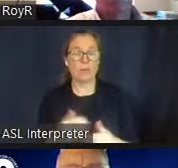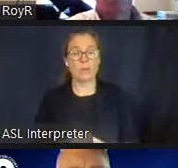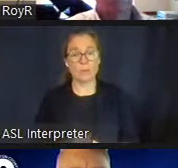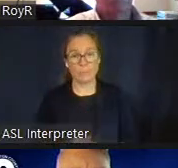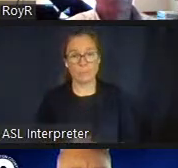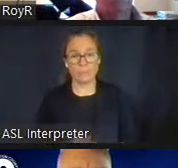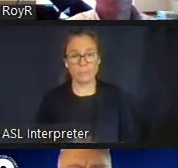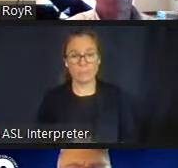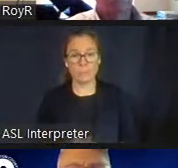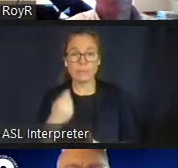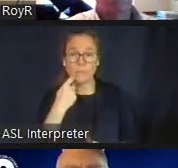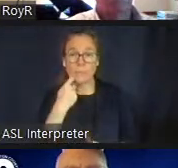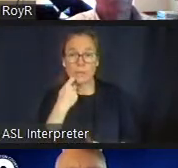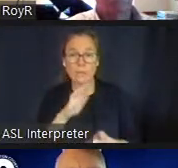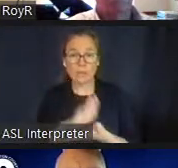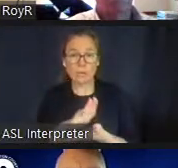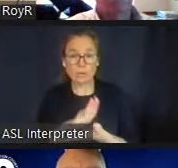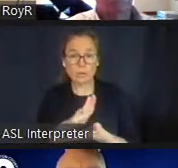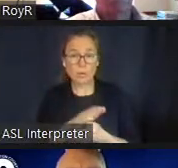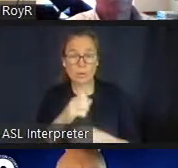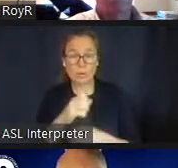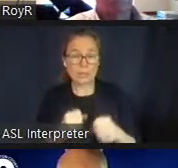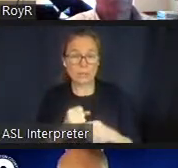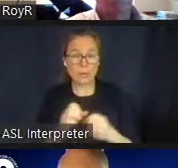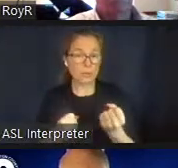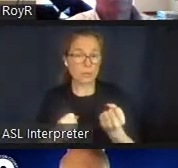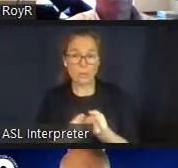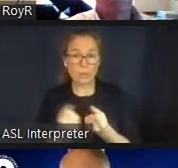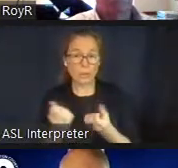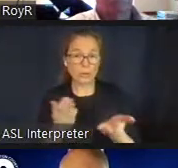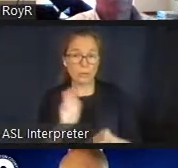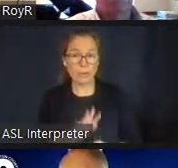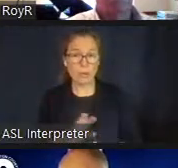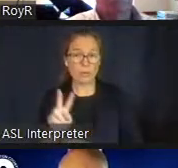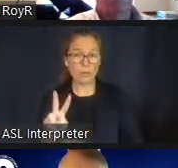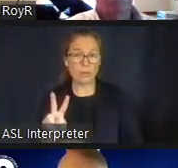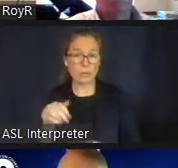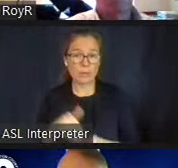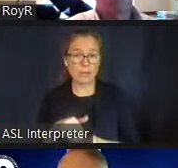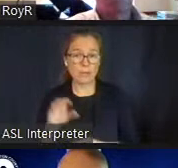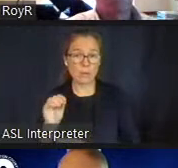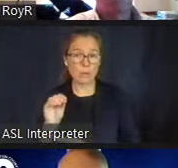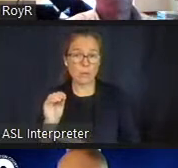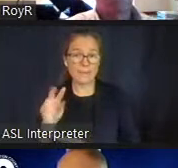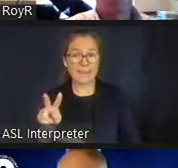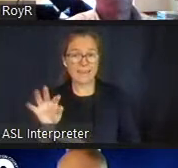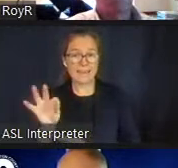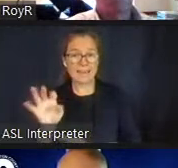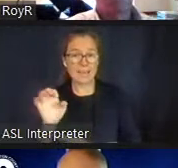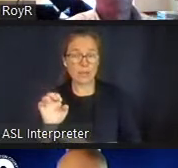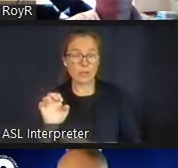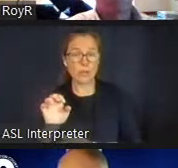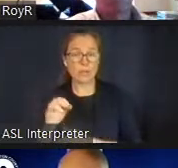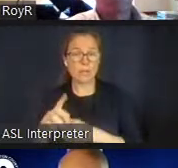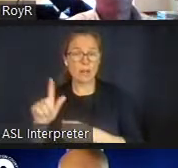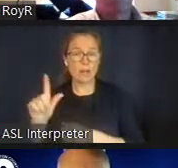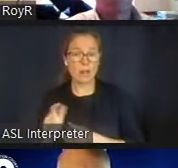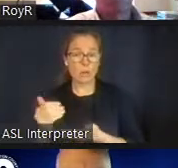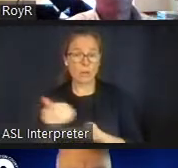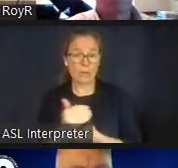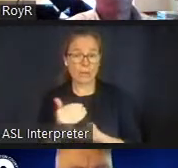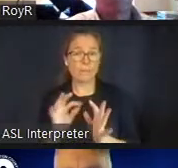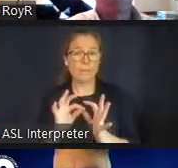During the last school year, your support helped serve about 2,900 school children in low-income families